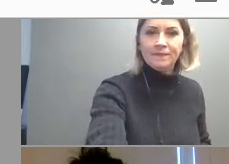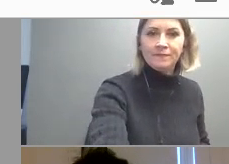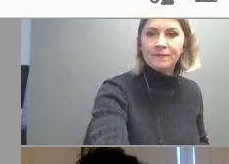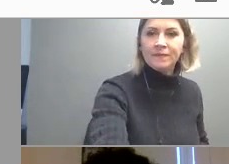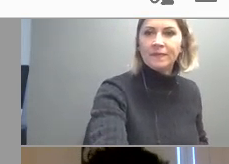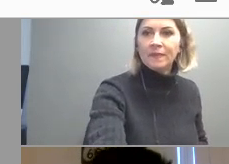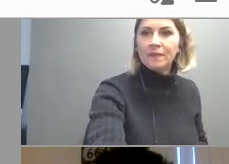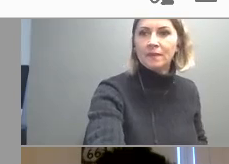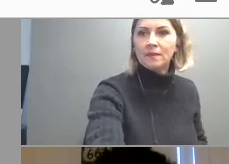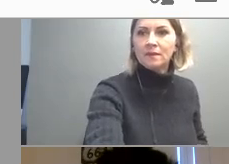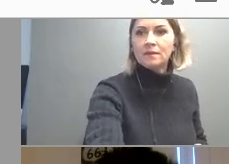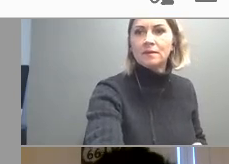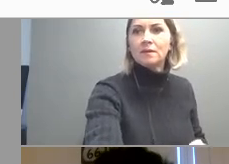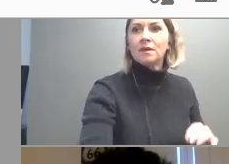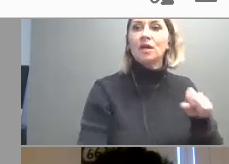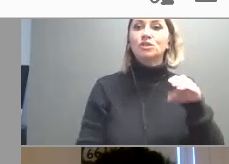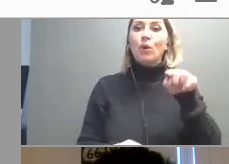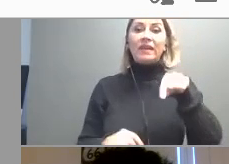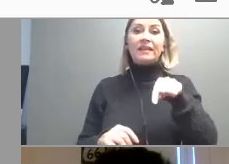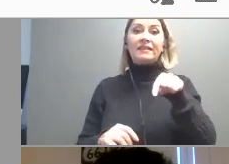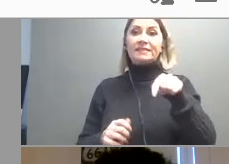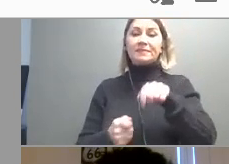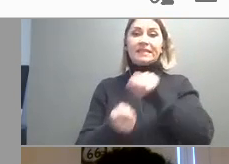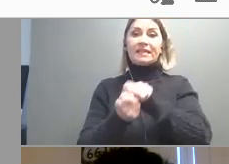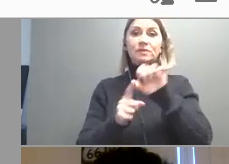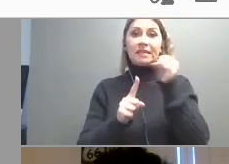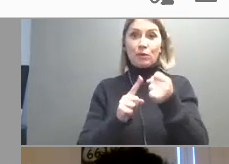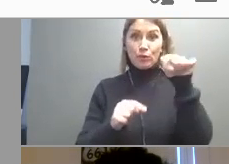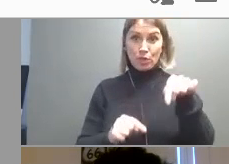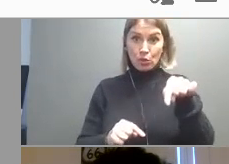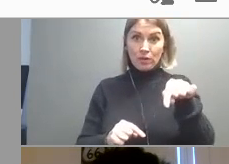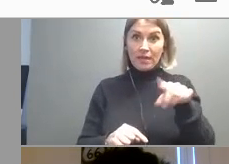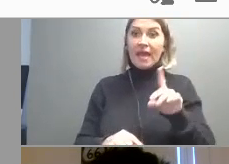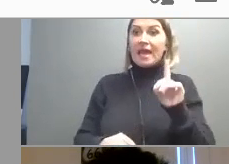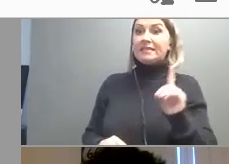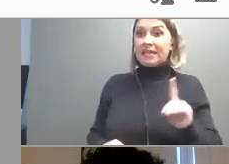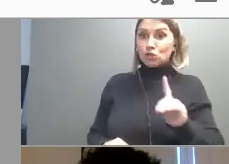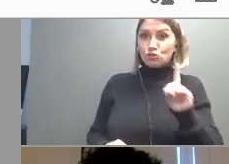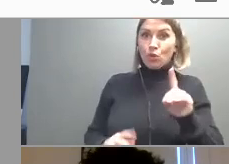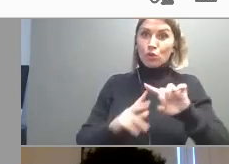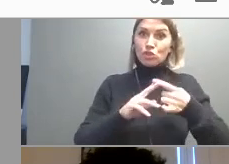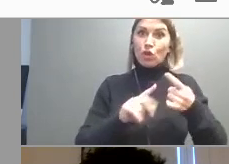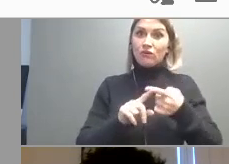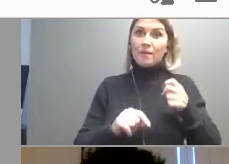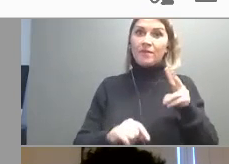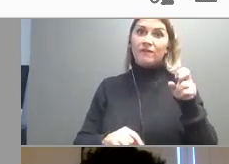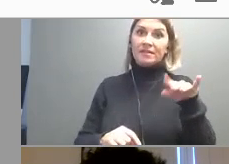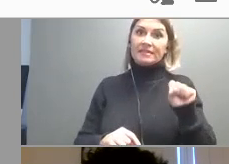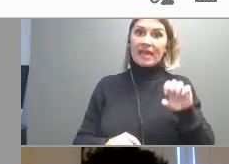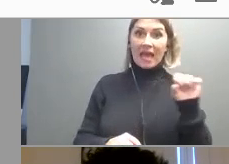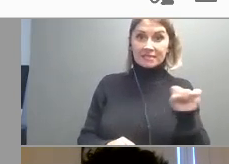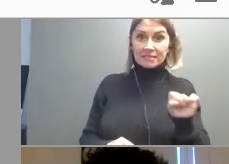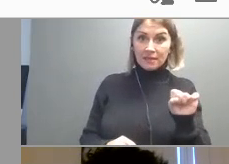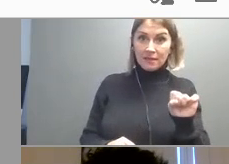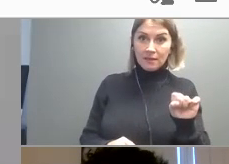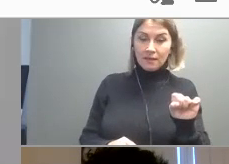Okay, so in this particular scenario here, Dijkstra would have started from the vertex S. It would